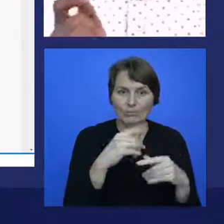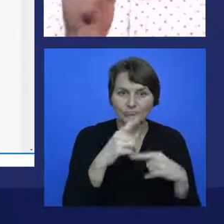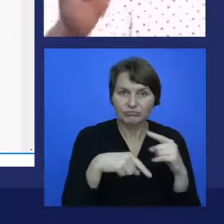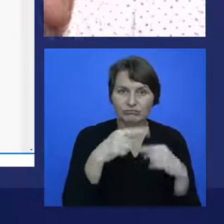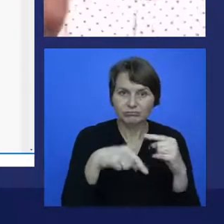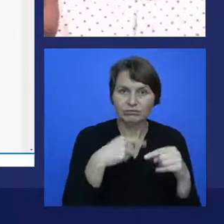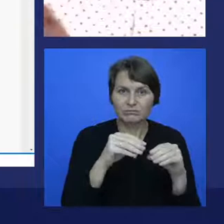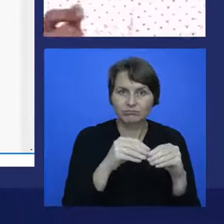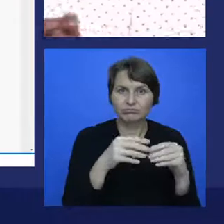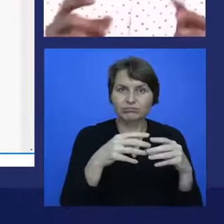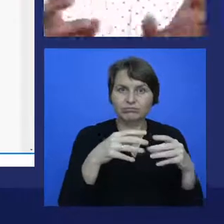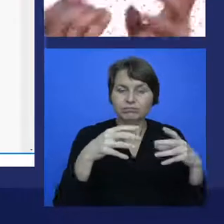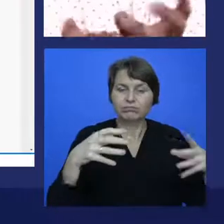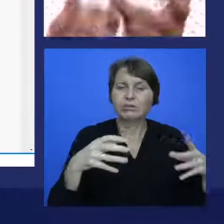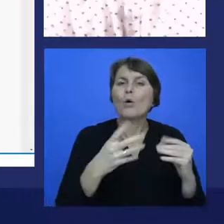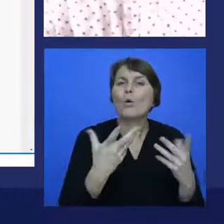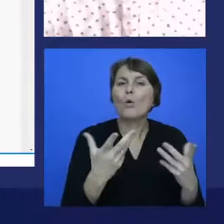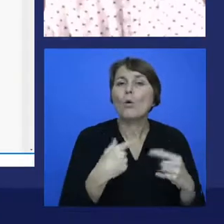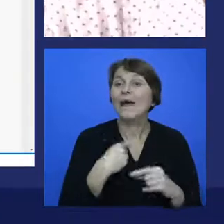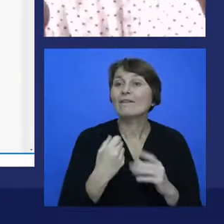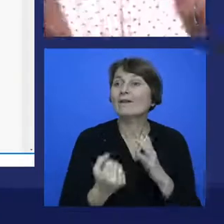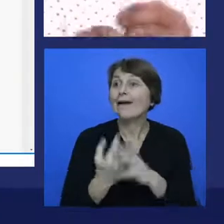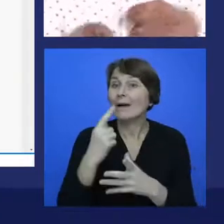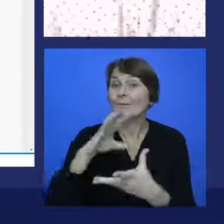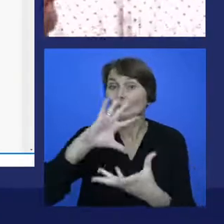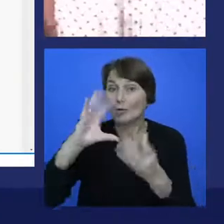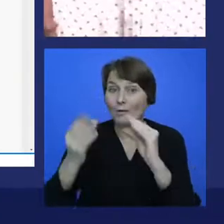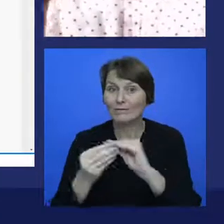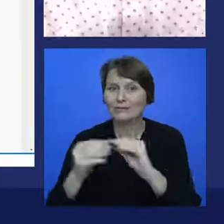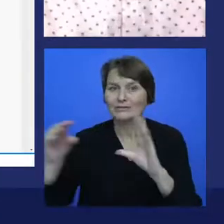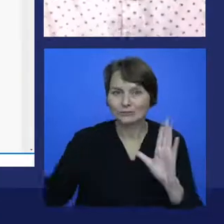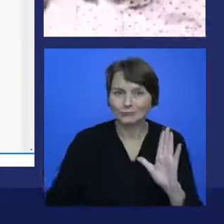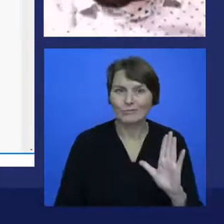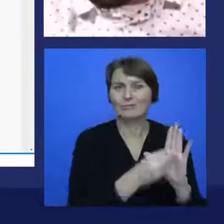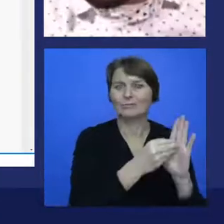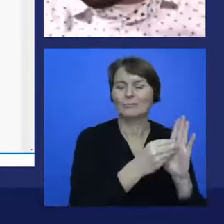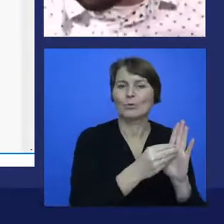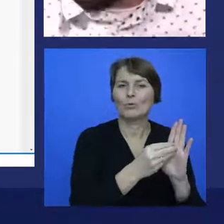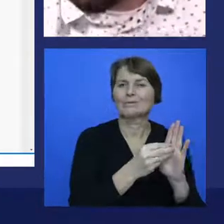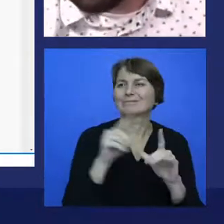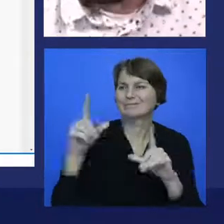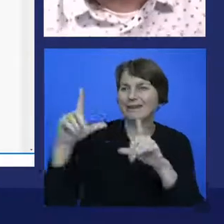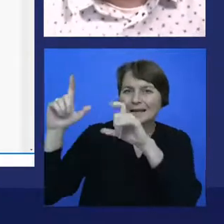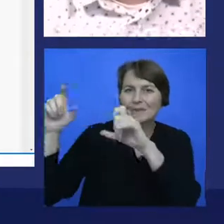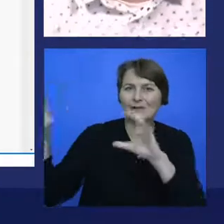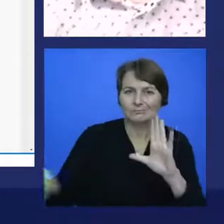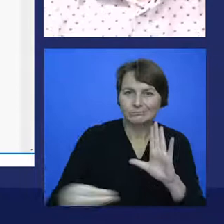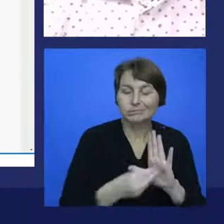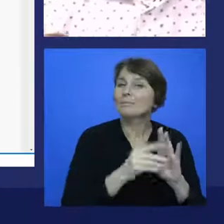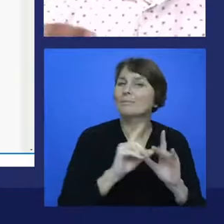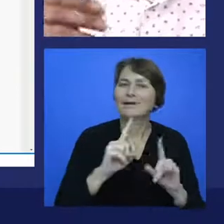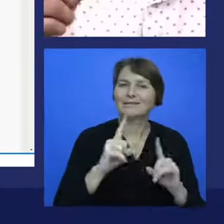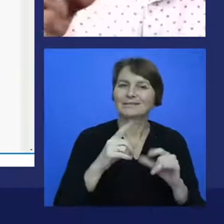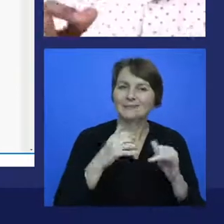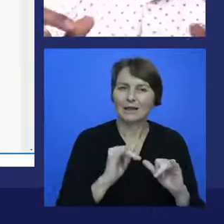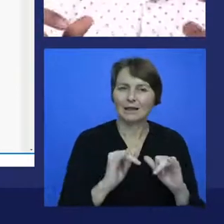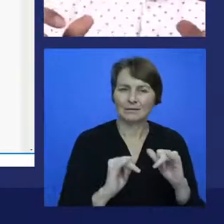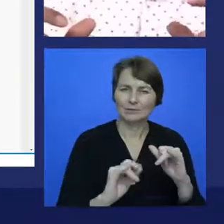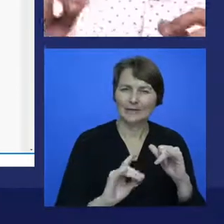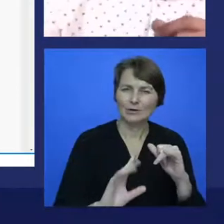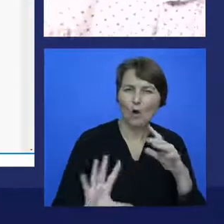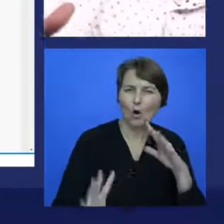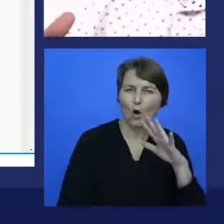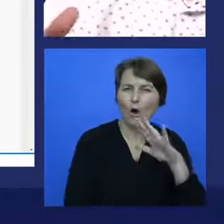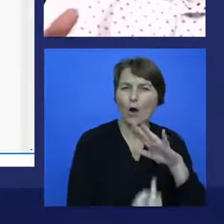models, the transpose of the convolution will generate images for you, but it's still using optimization to figure out the